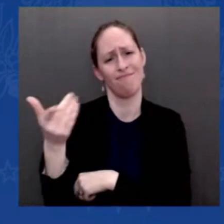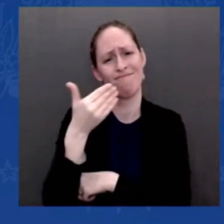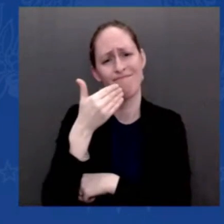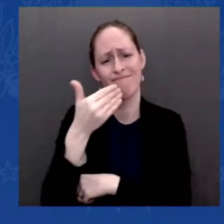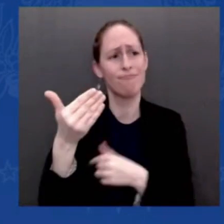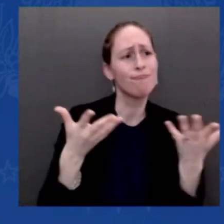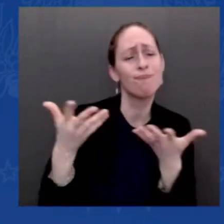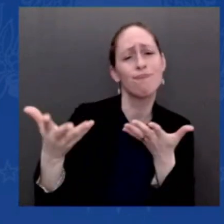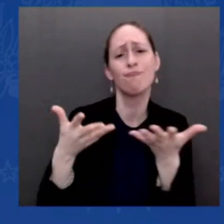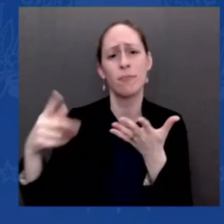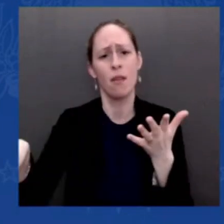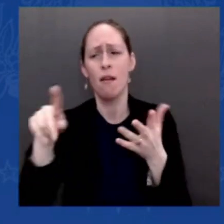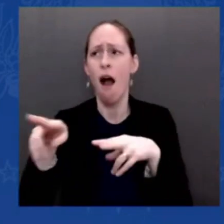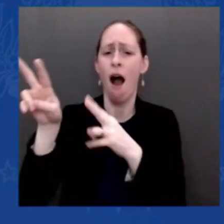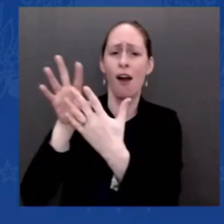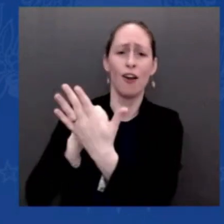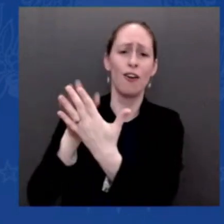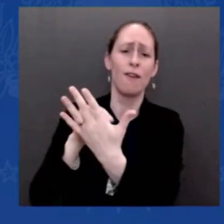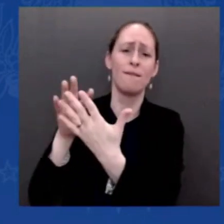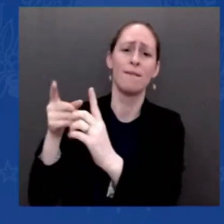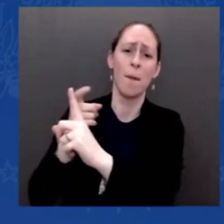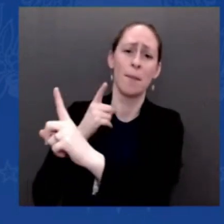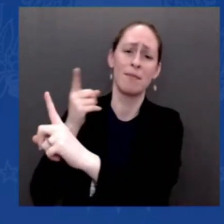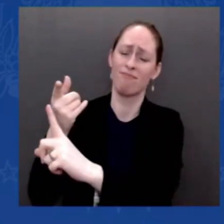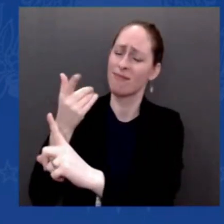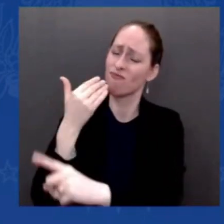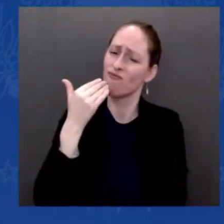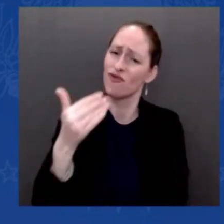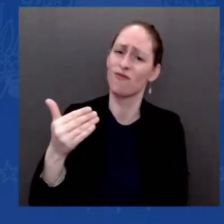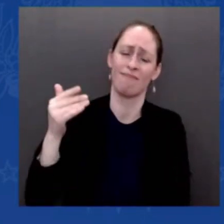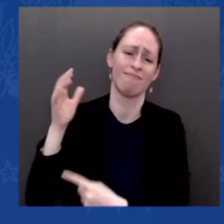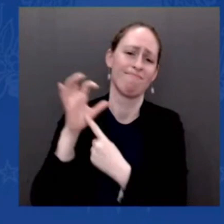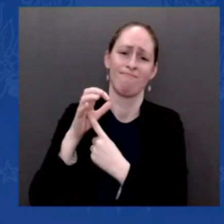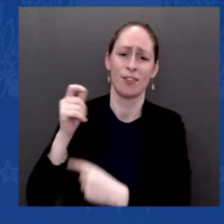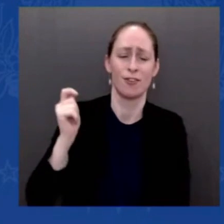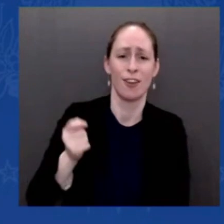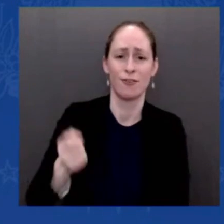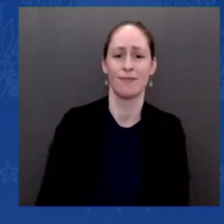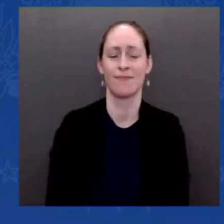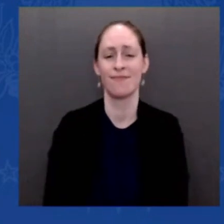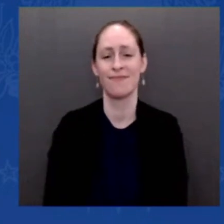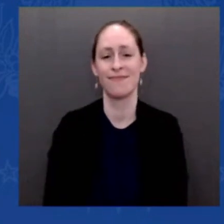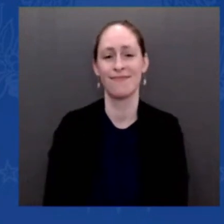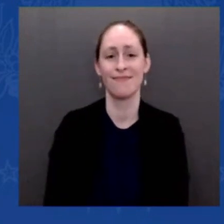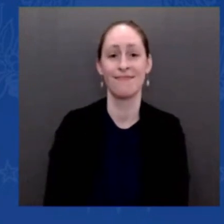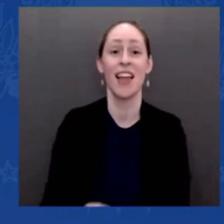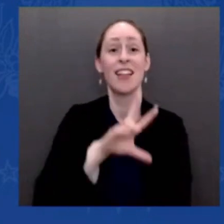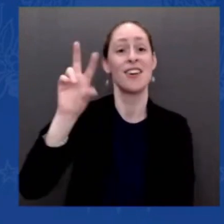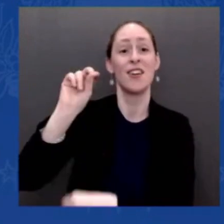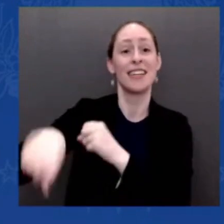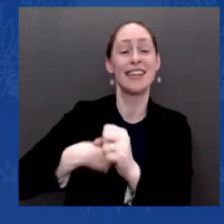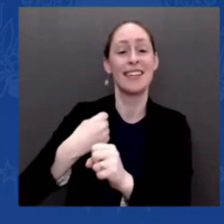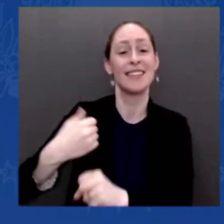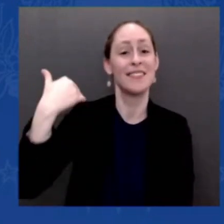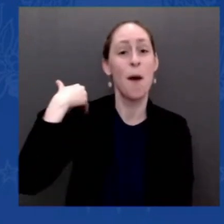And when he appeared before the Judiciary Committee almost three decades ago, we all had high hopes for the mark he would leave on